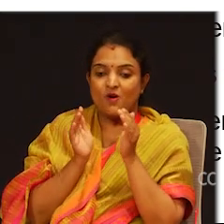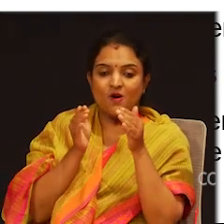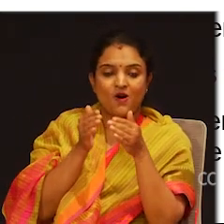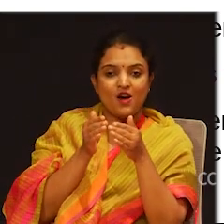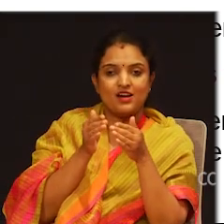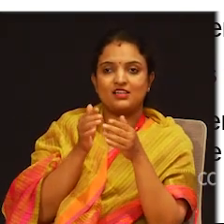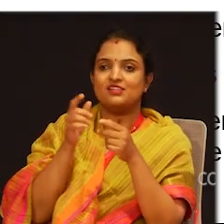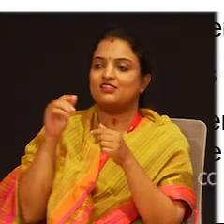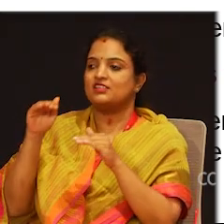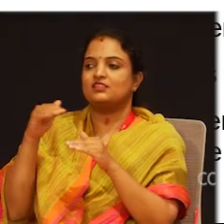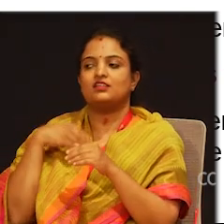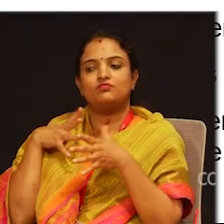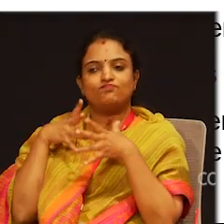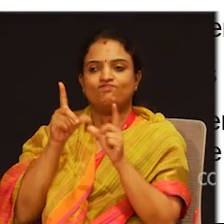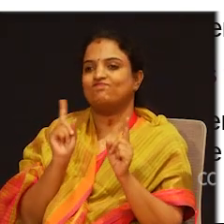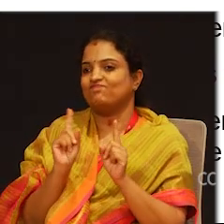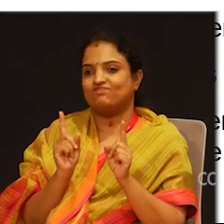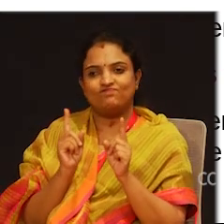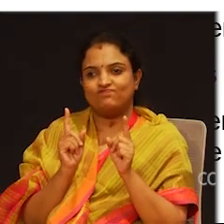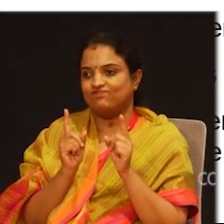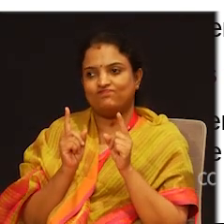did not use the term